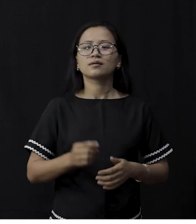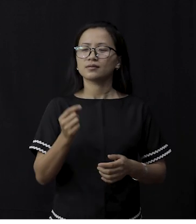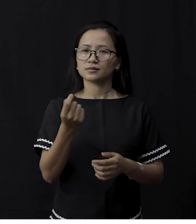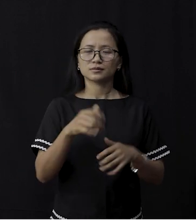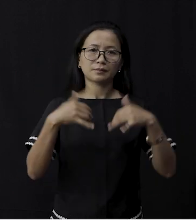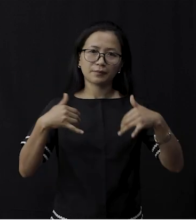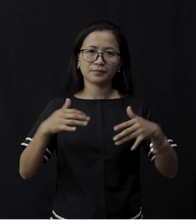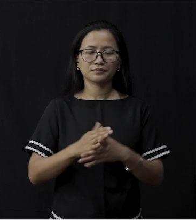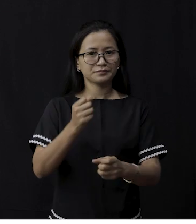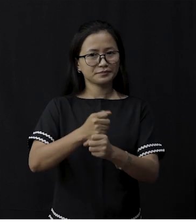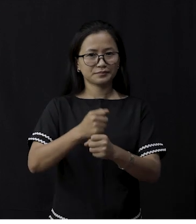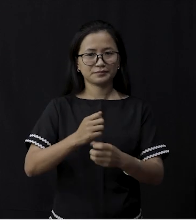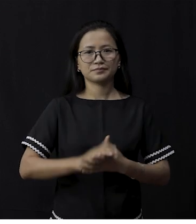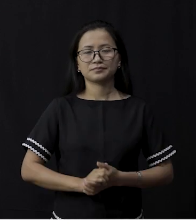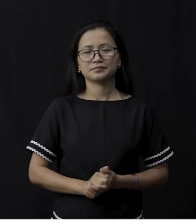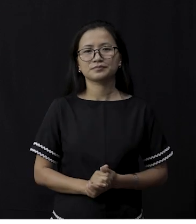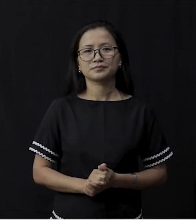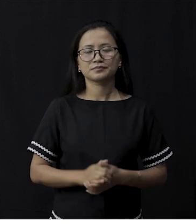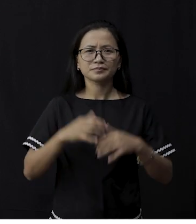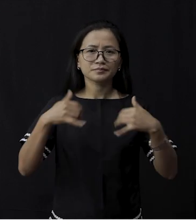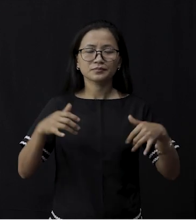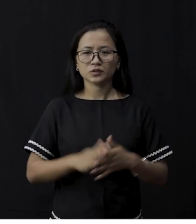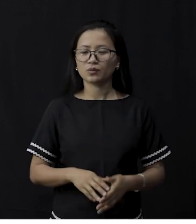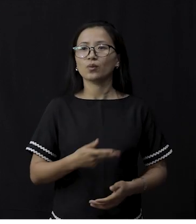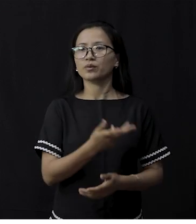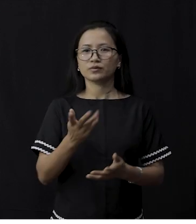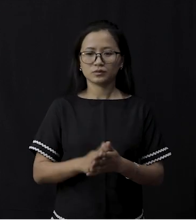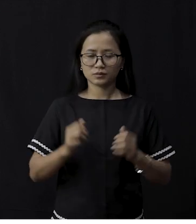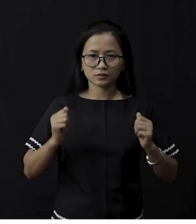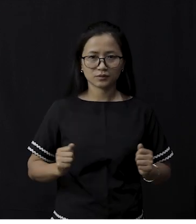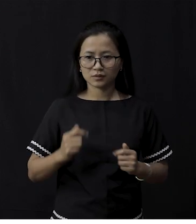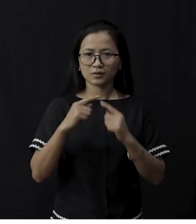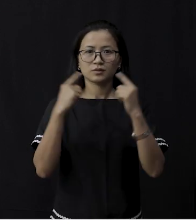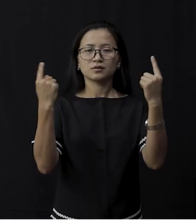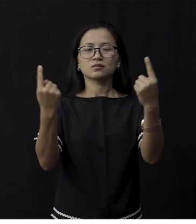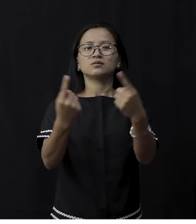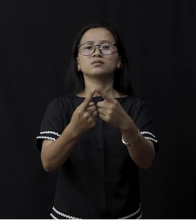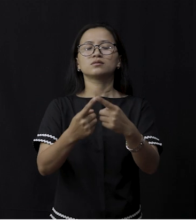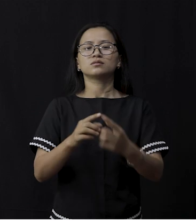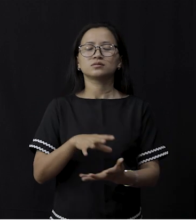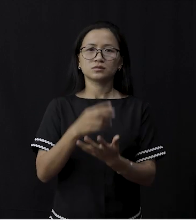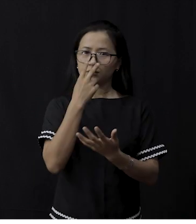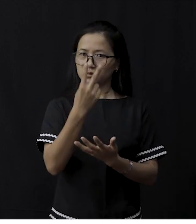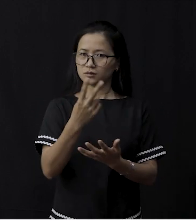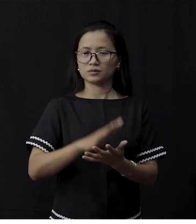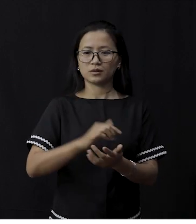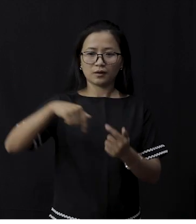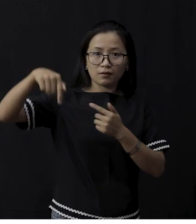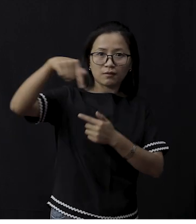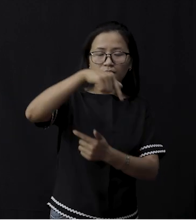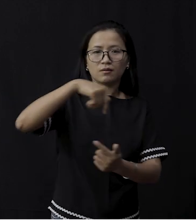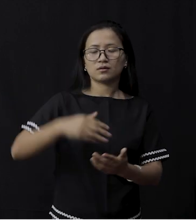a small game. So, wherever you are sitting inside the room, I just want you to look